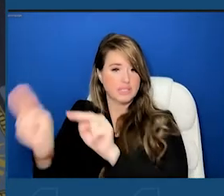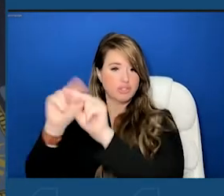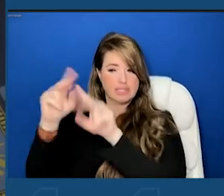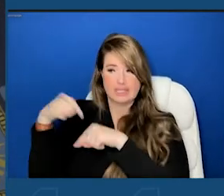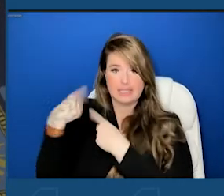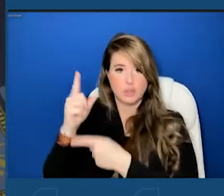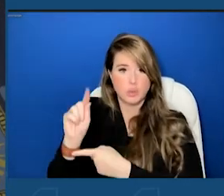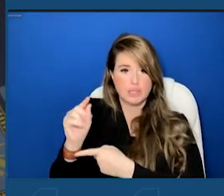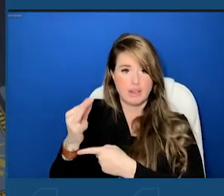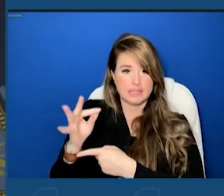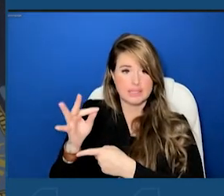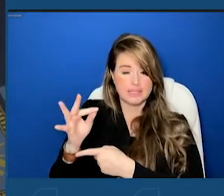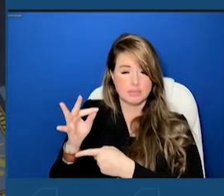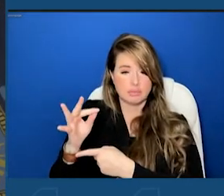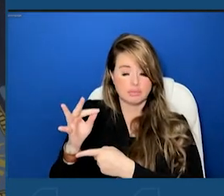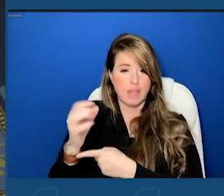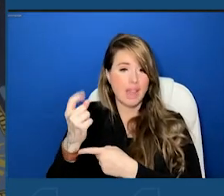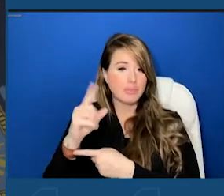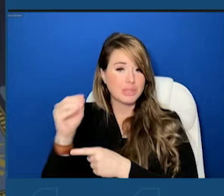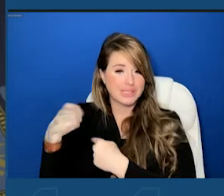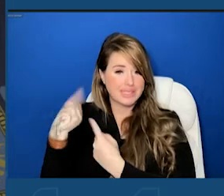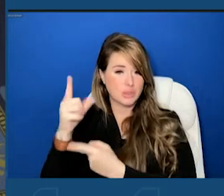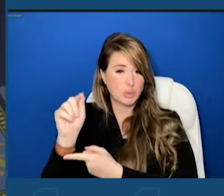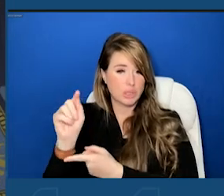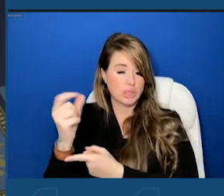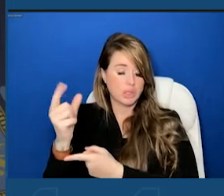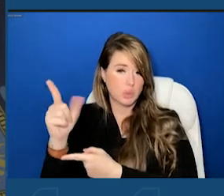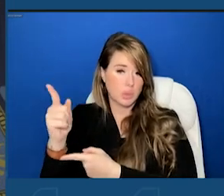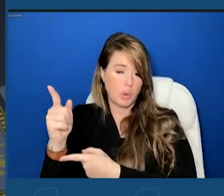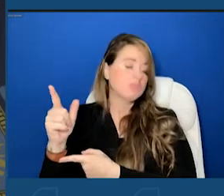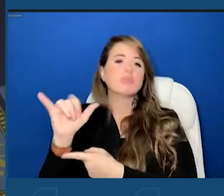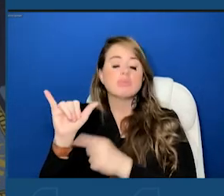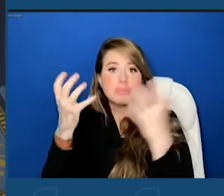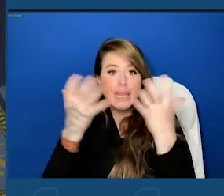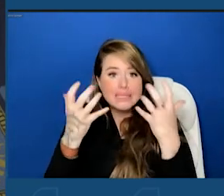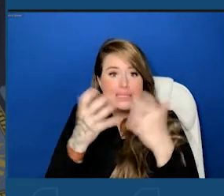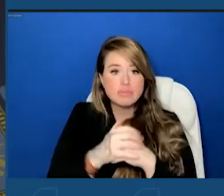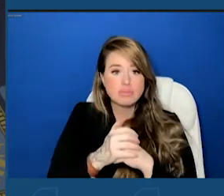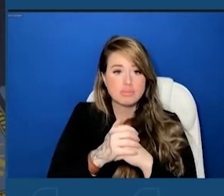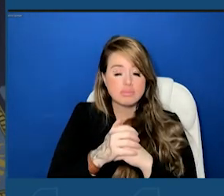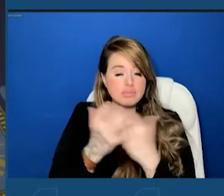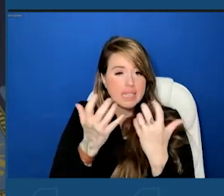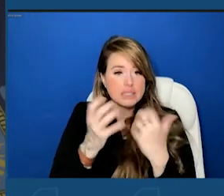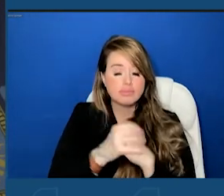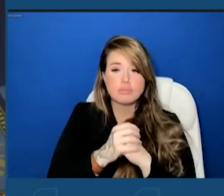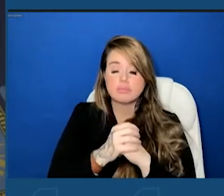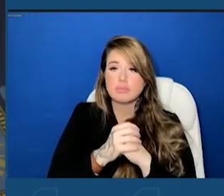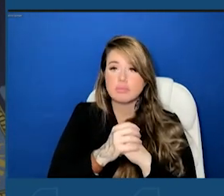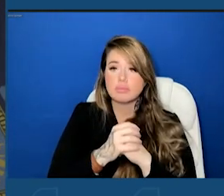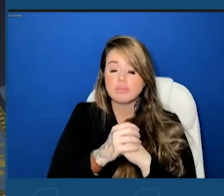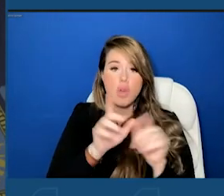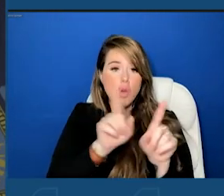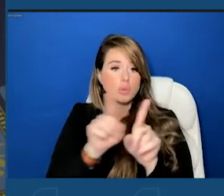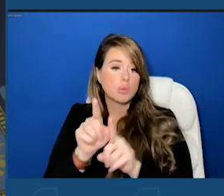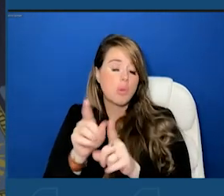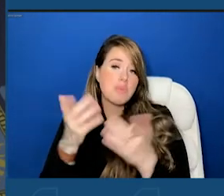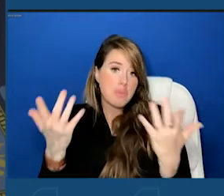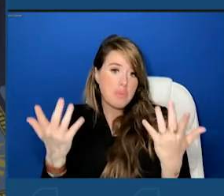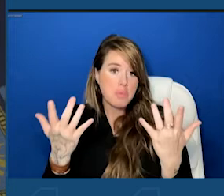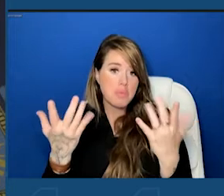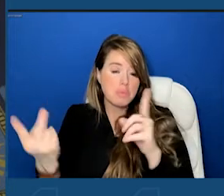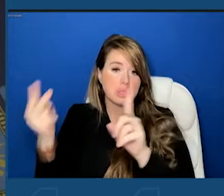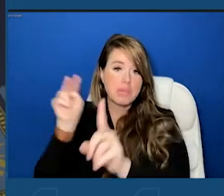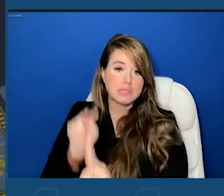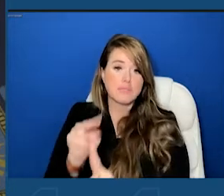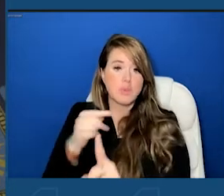2019, 11% over 2021. That's amazing. That's amazing. Now, there's also another way of looking at it. We have a lot